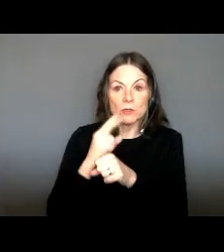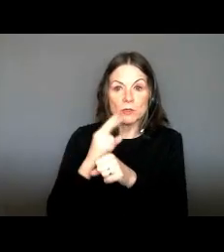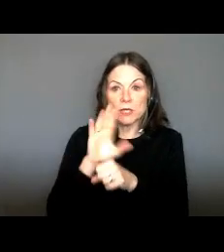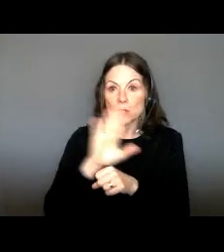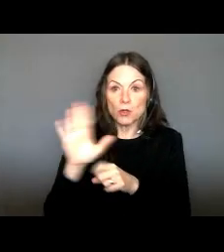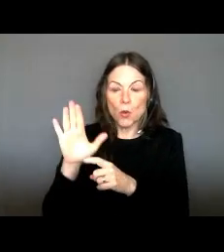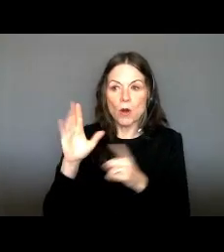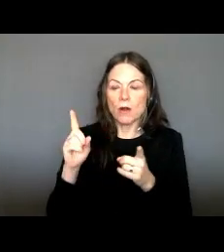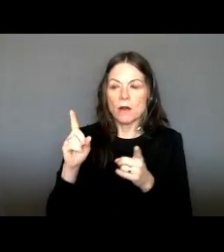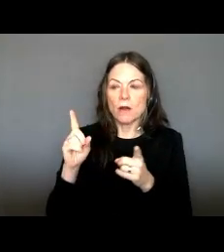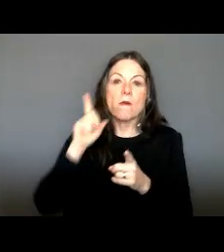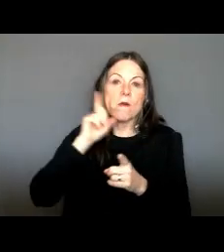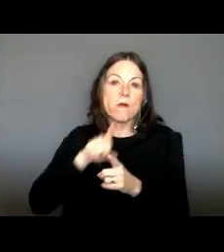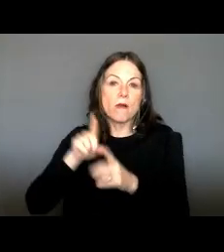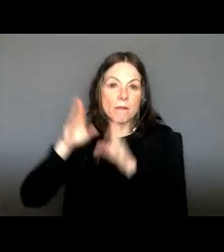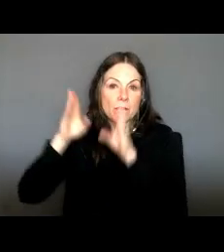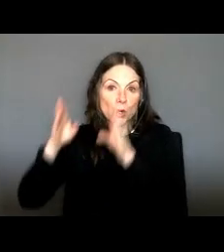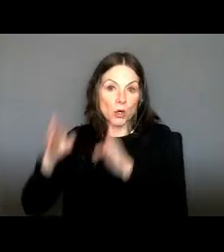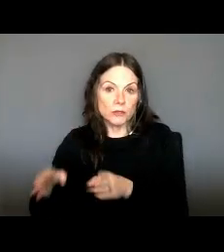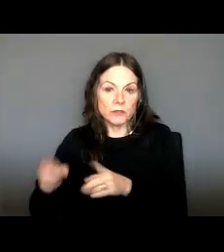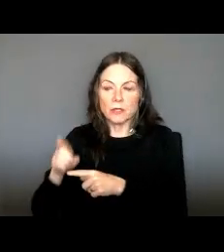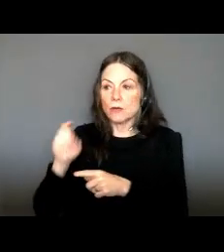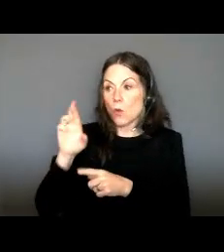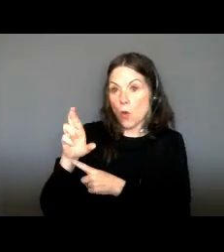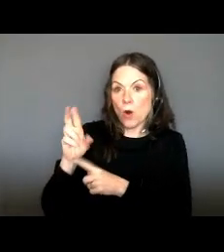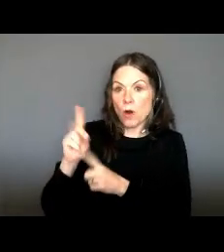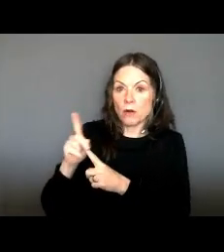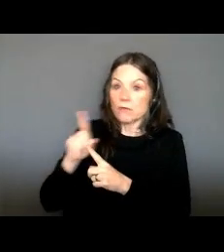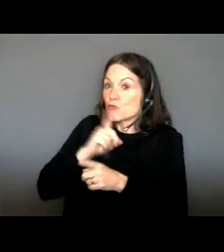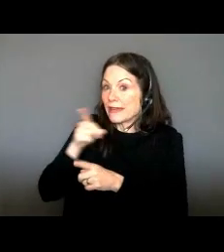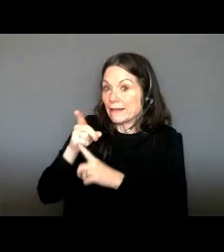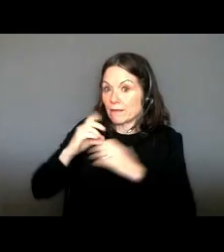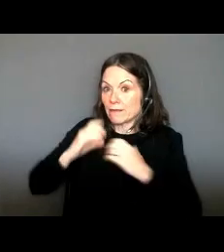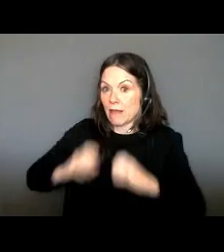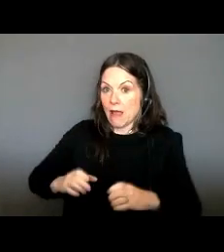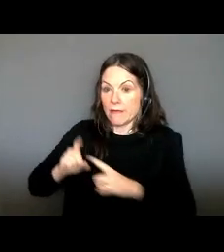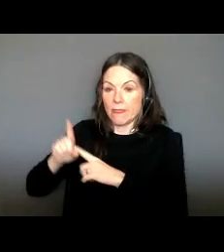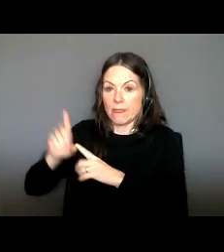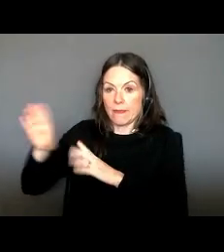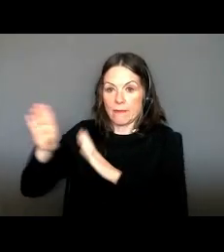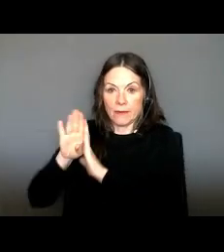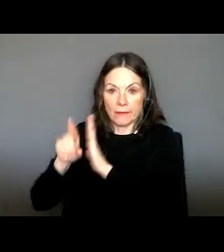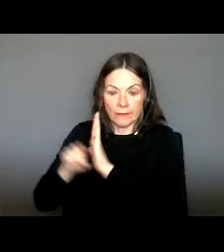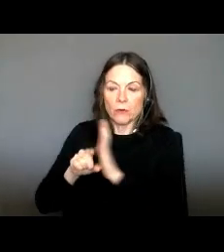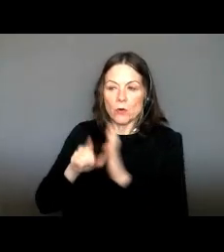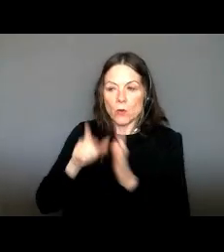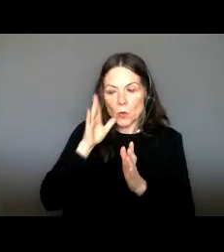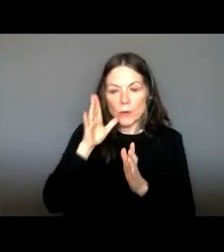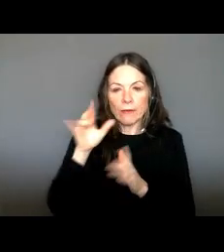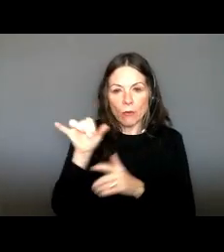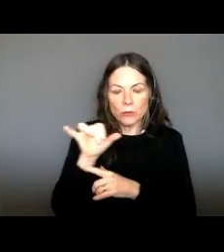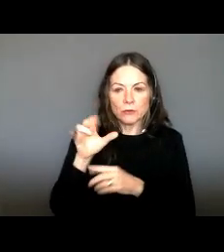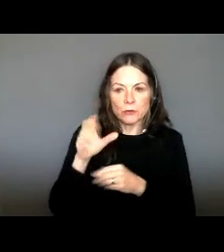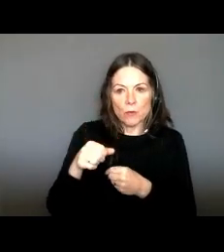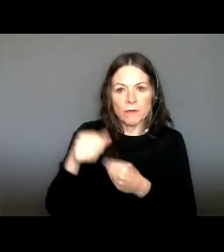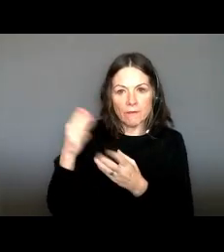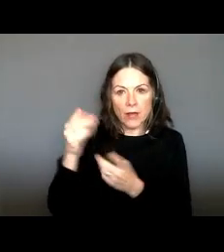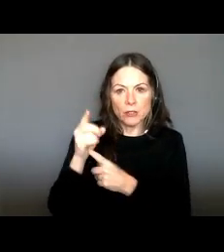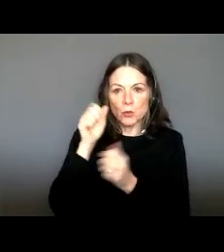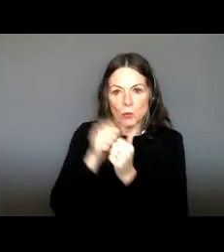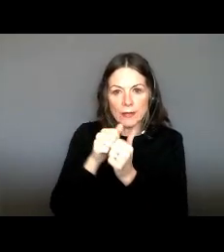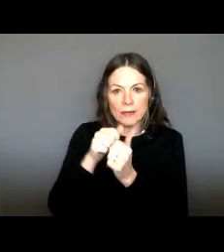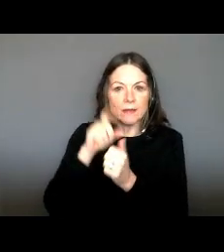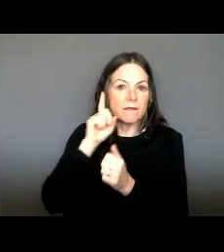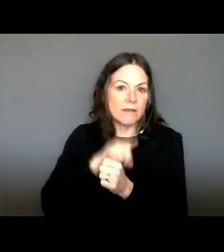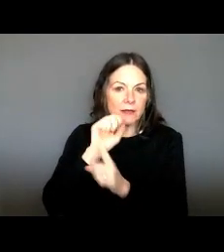imaginary persona, ideally the client that you work with, and we will provide persona to you that you can use to practice